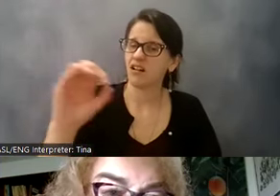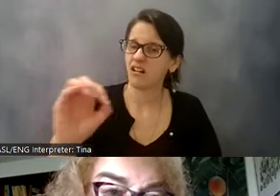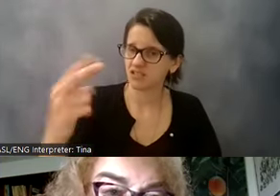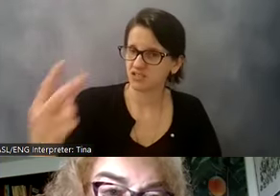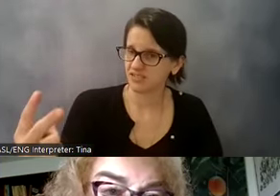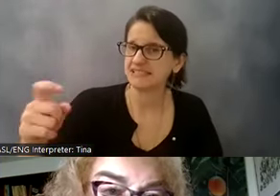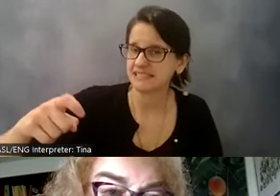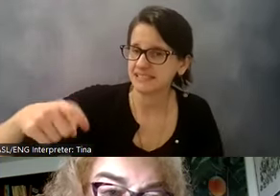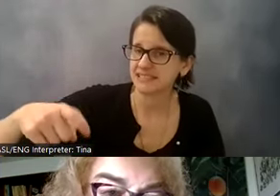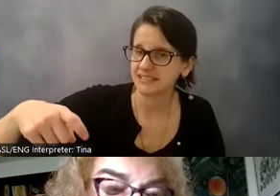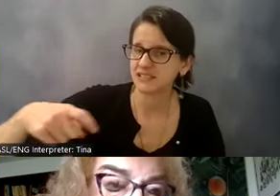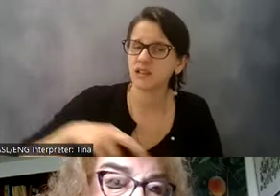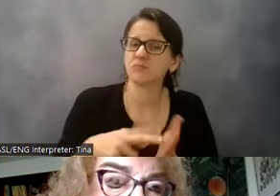structured